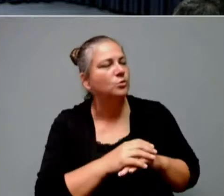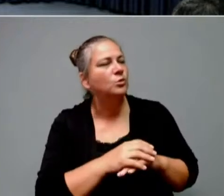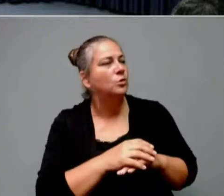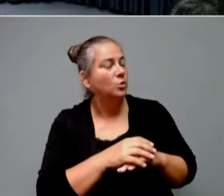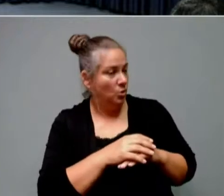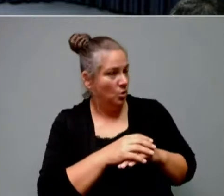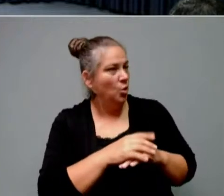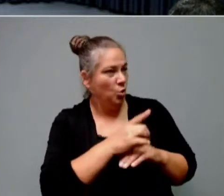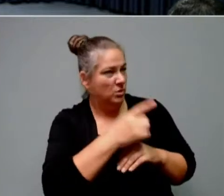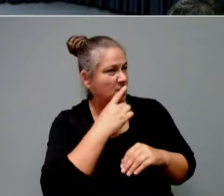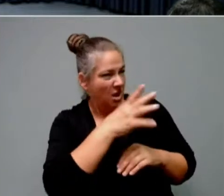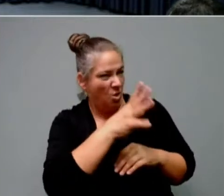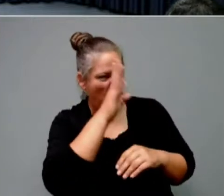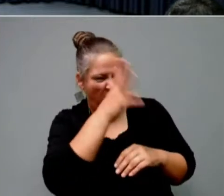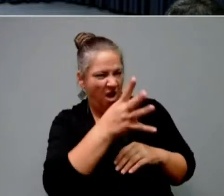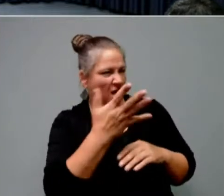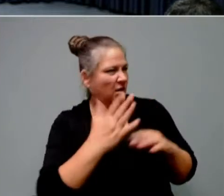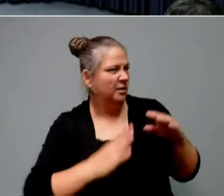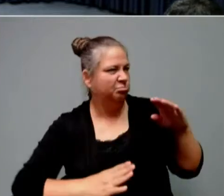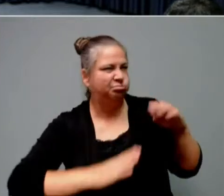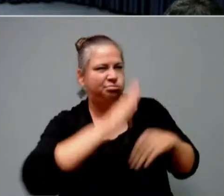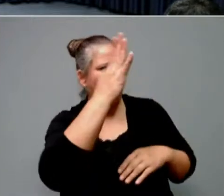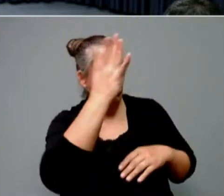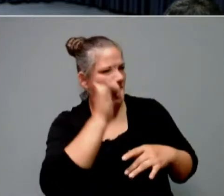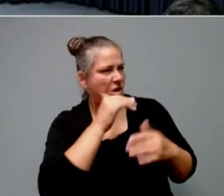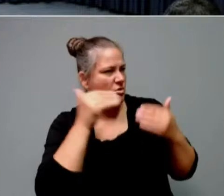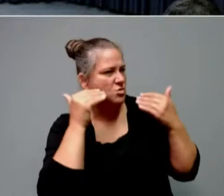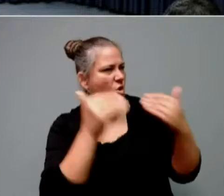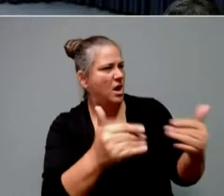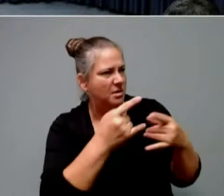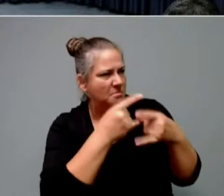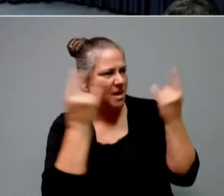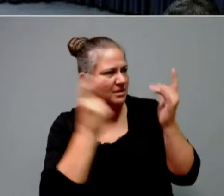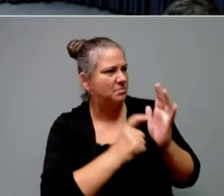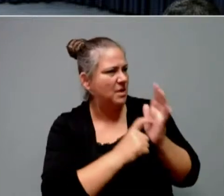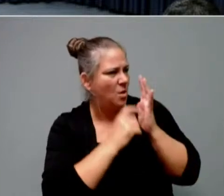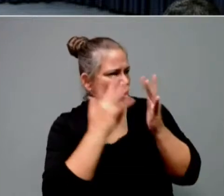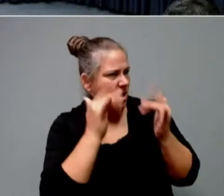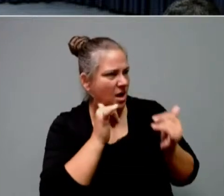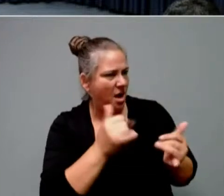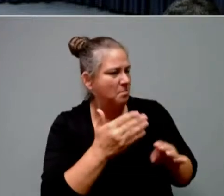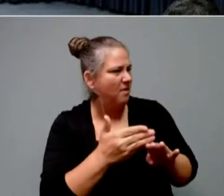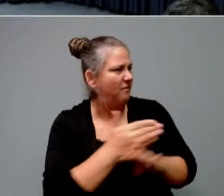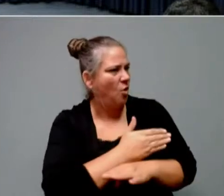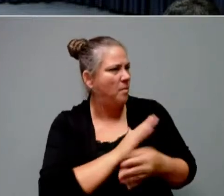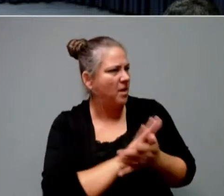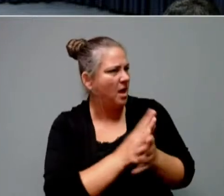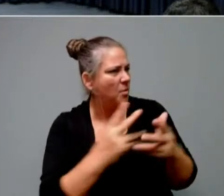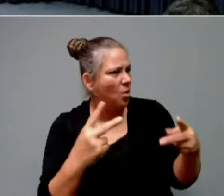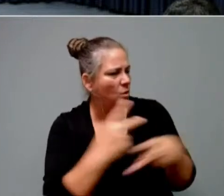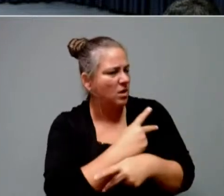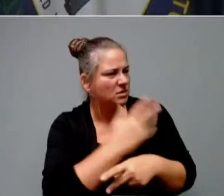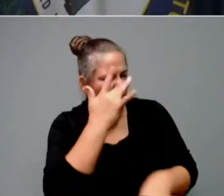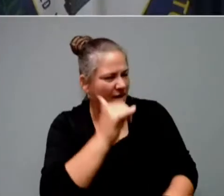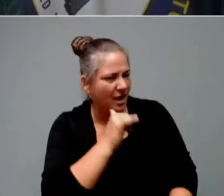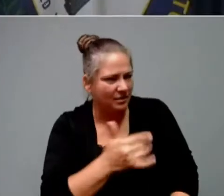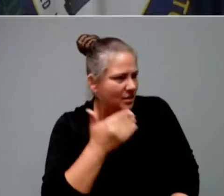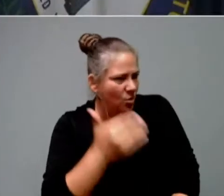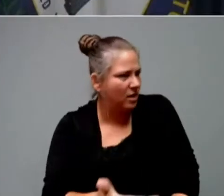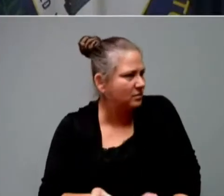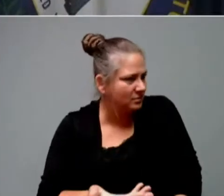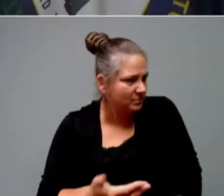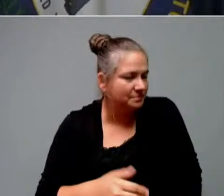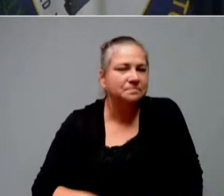highs, why not reinstate the mask mandate now before things get even worse? Well, it's under